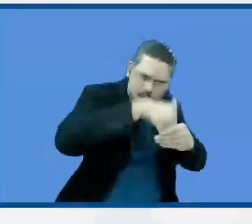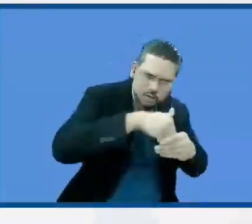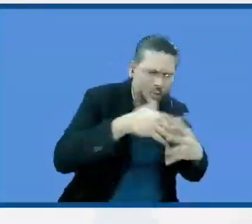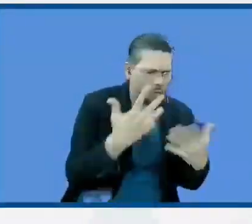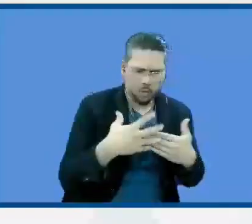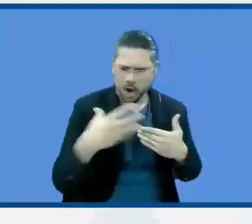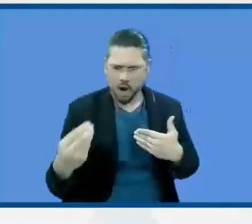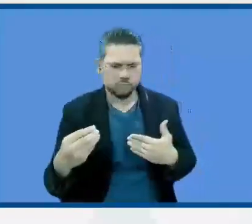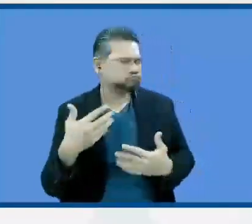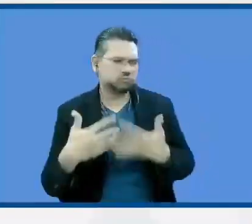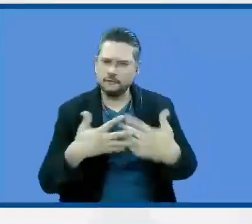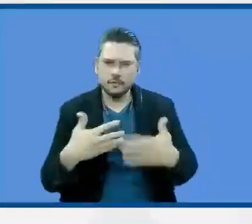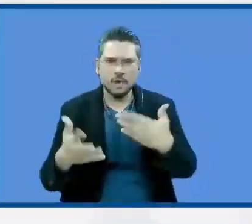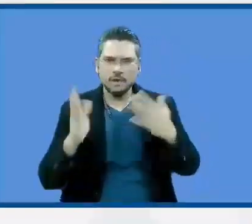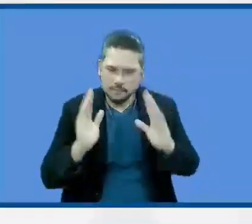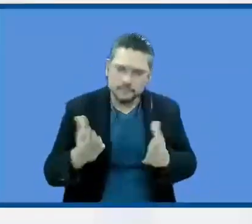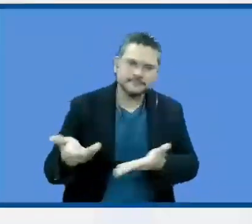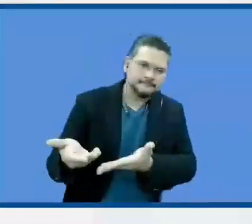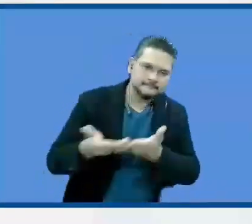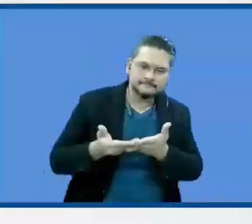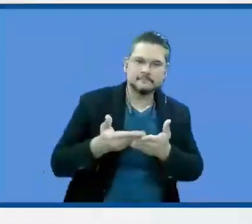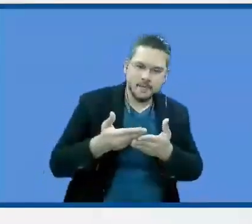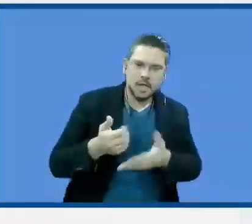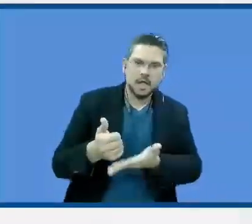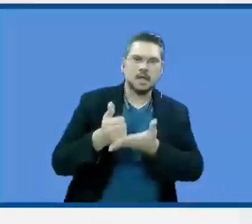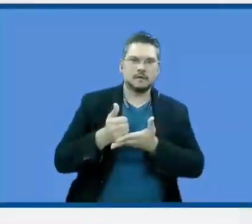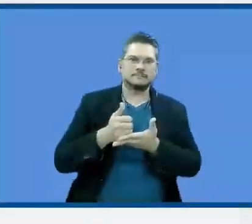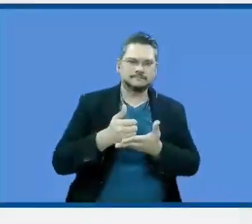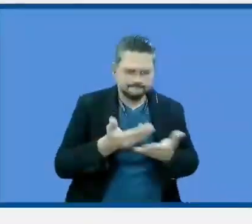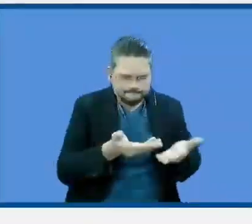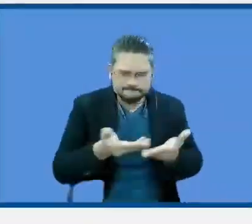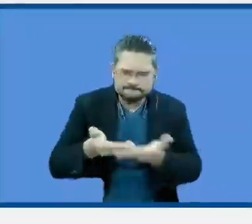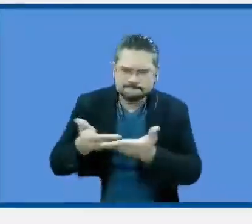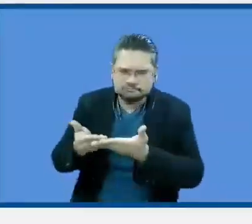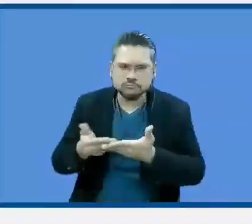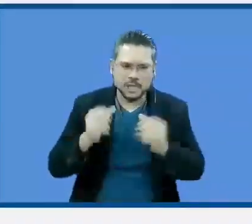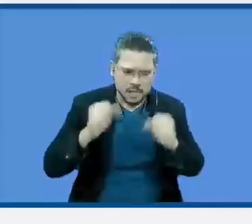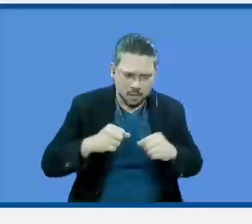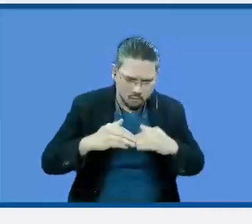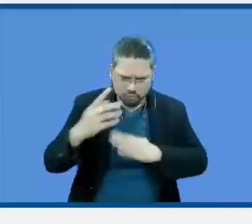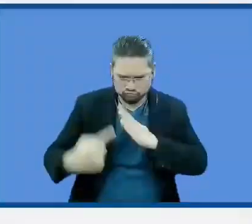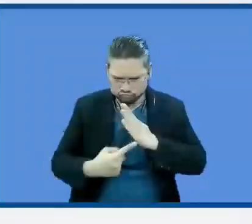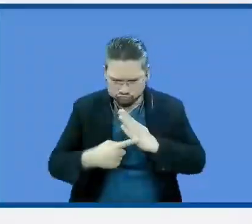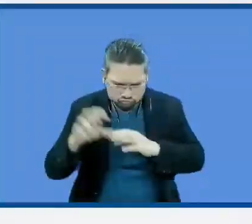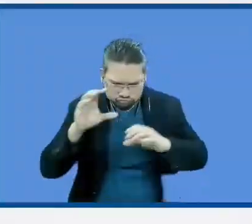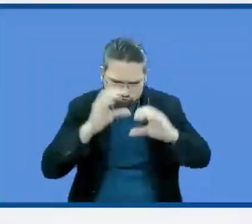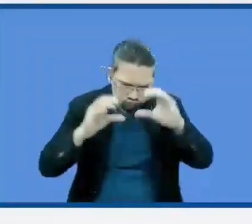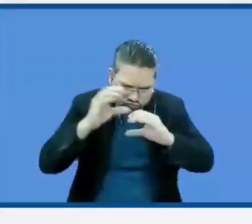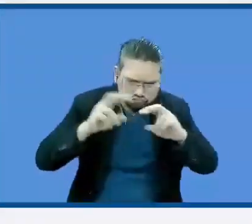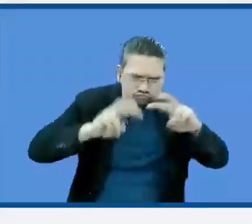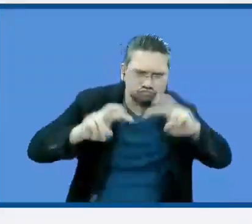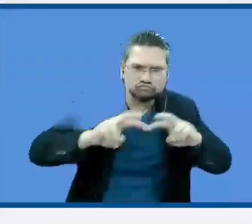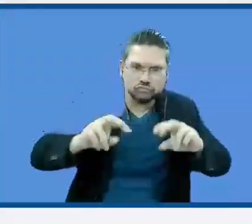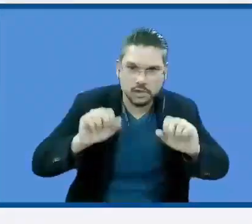help, acting effectively as the technical surge capacity. So, to give